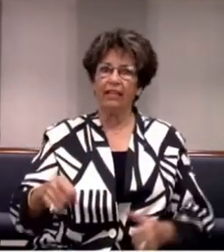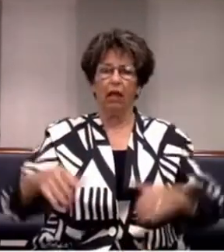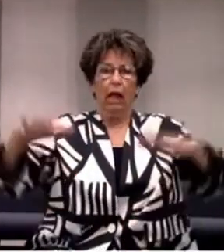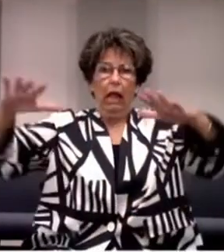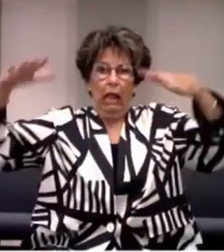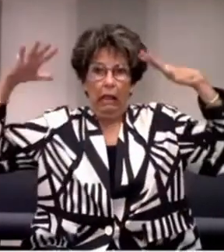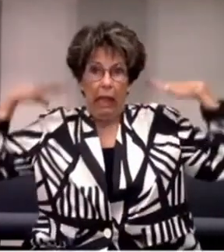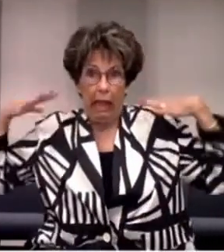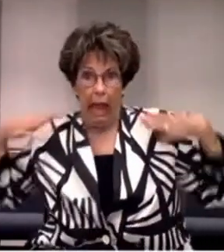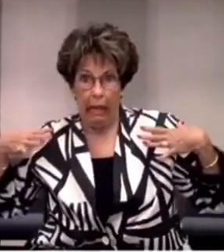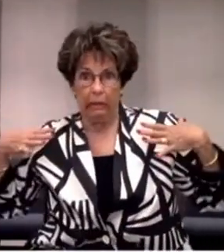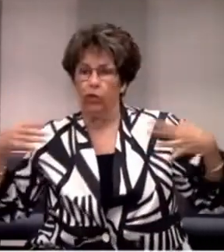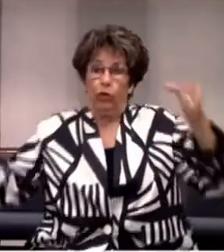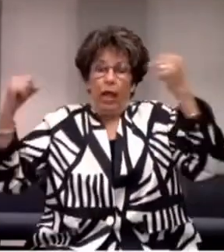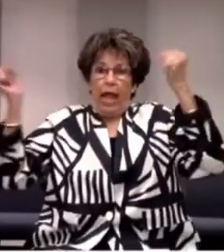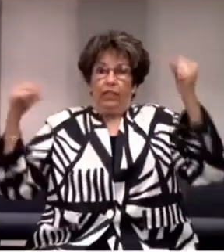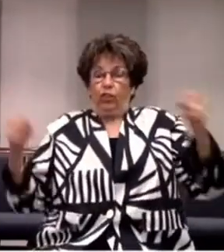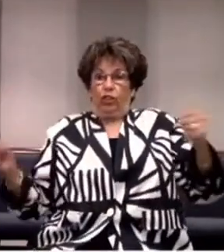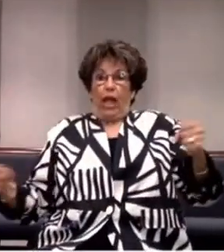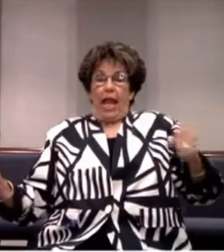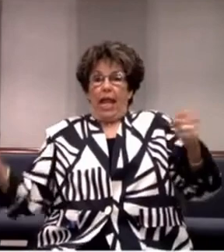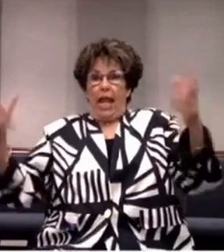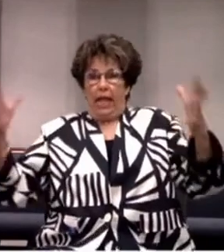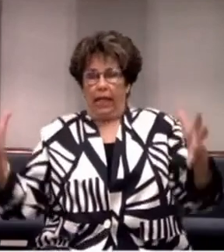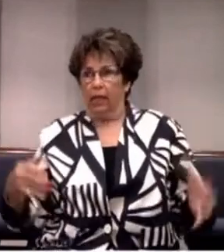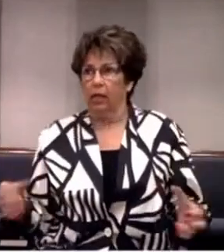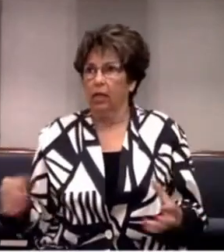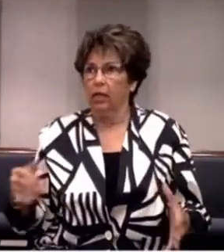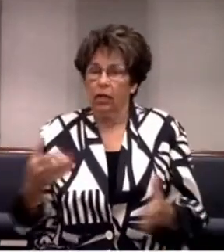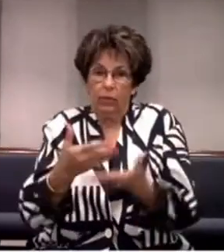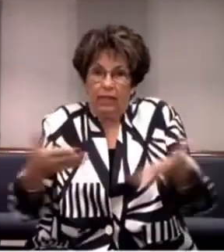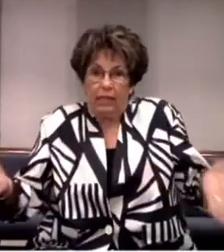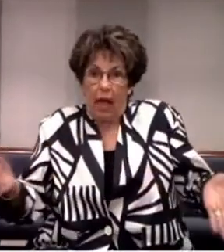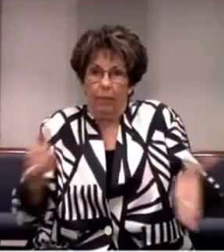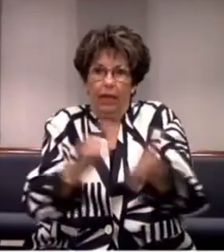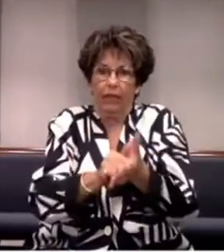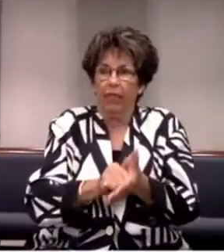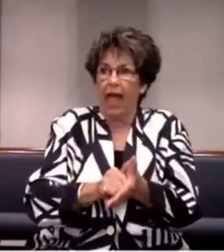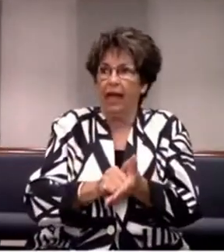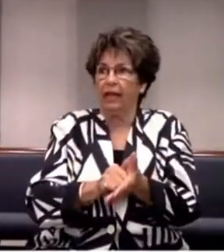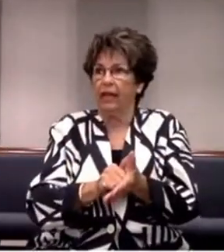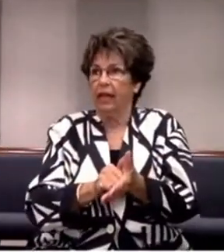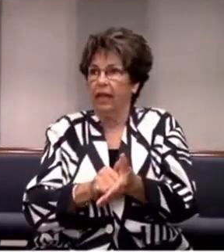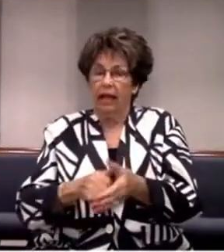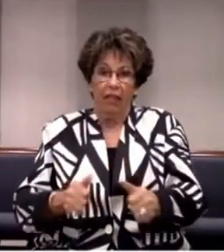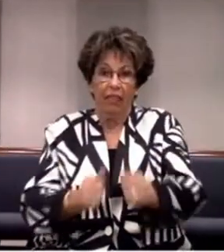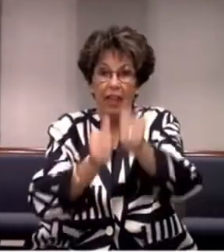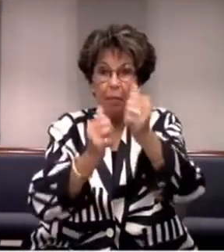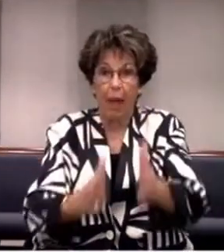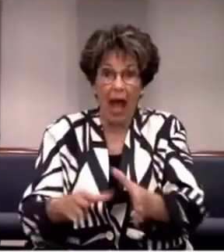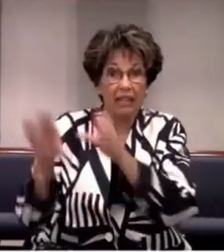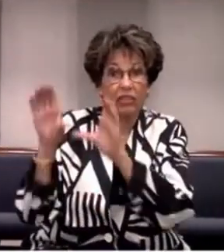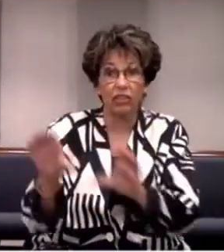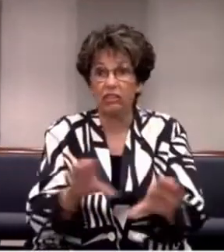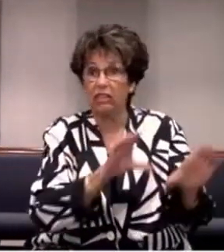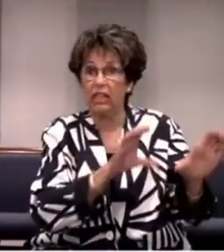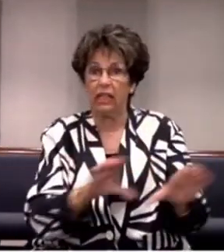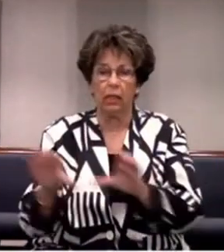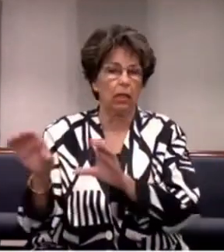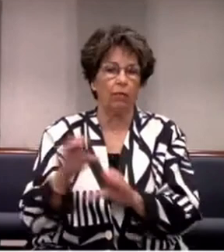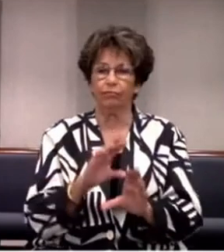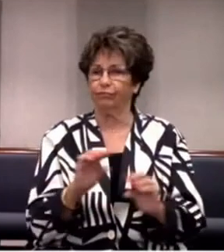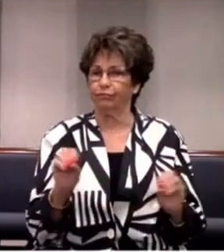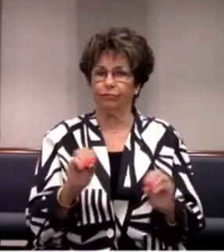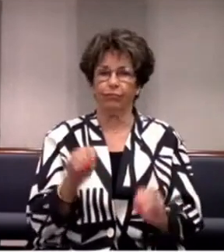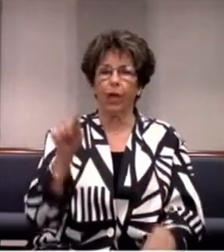and you had to do all of this. And it was something that the apostle did, and this was this grand event. These